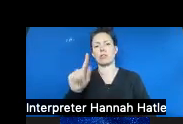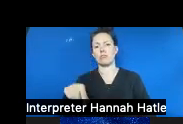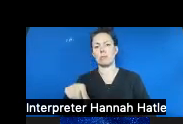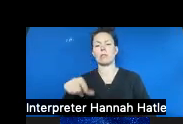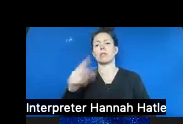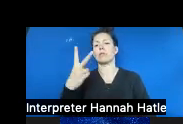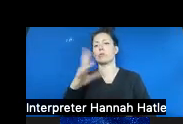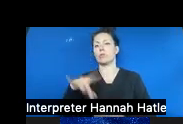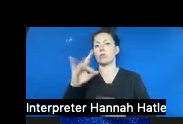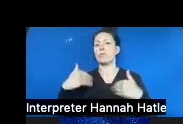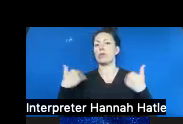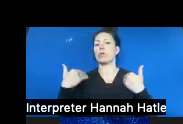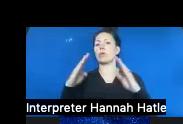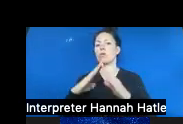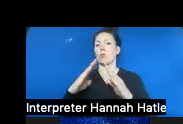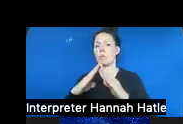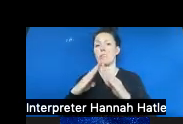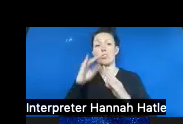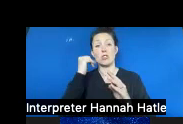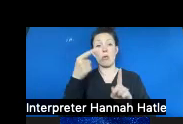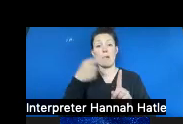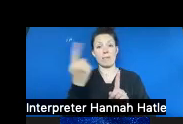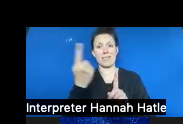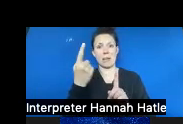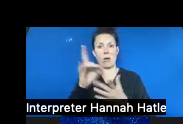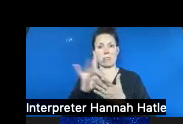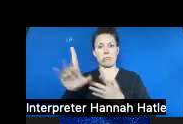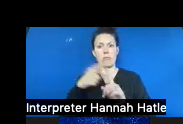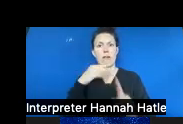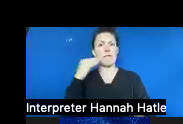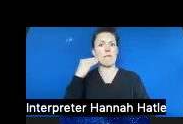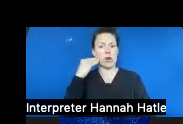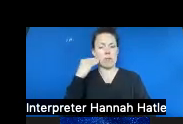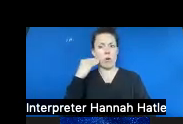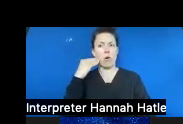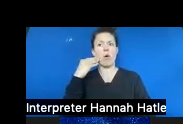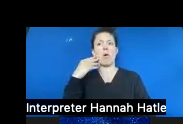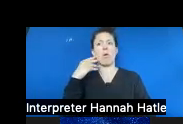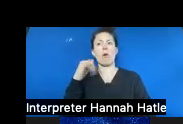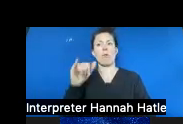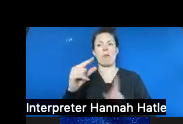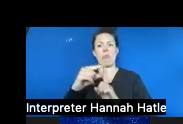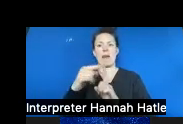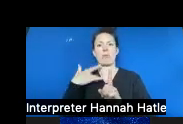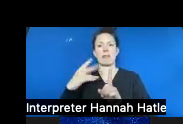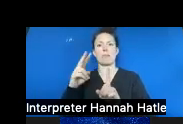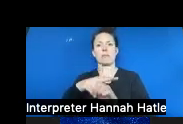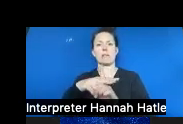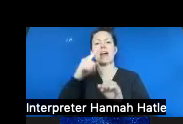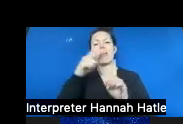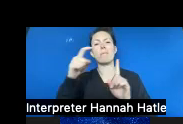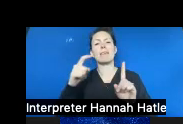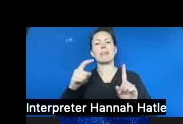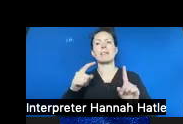community and like being kicked out of their home. And I think it got more associated with that because it was being a child that needs to